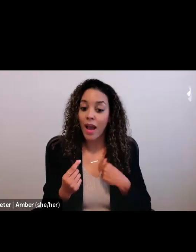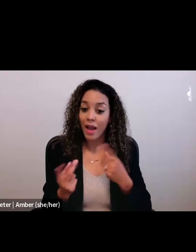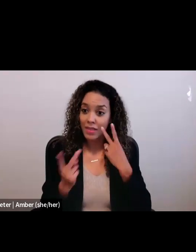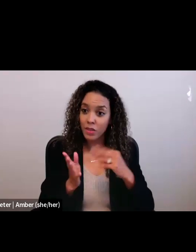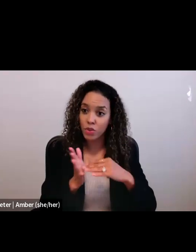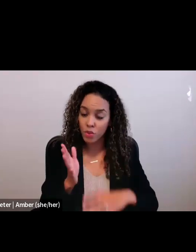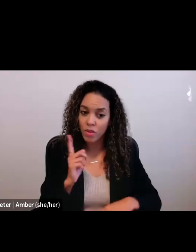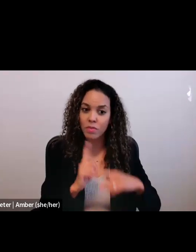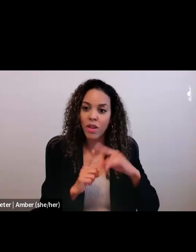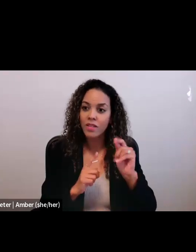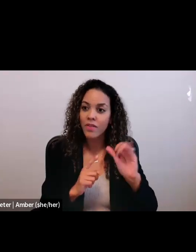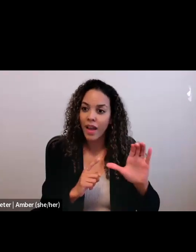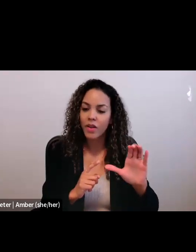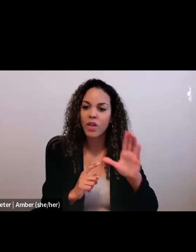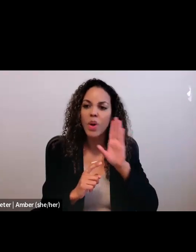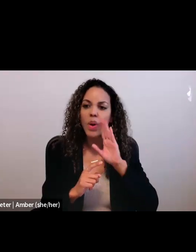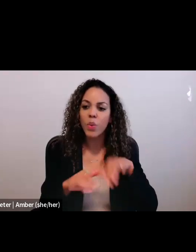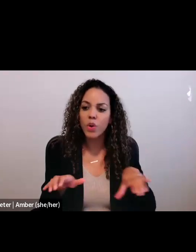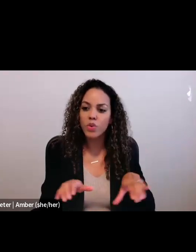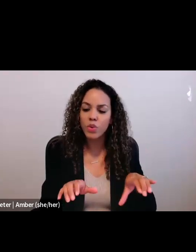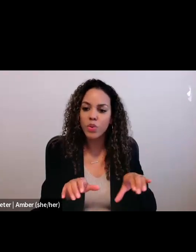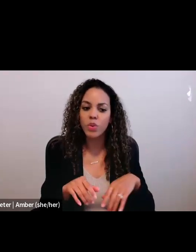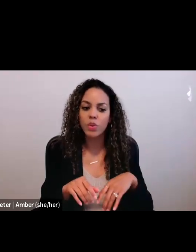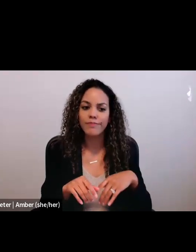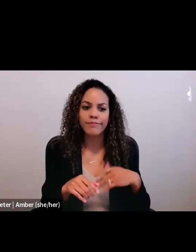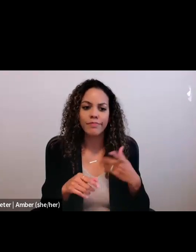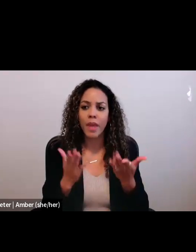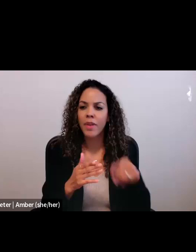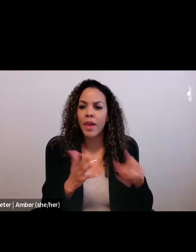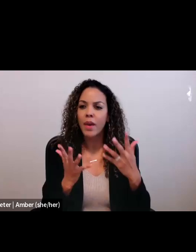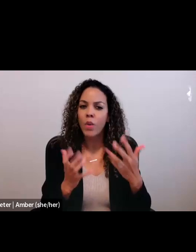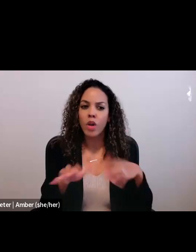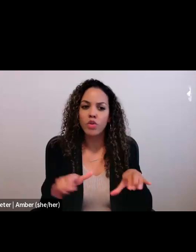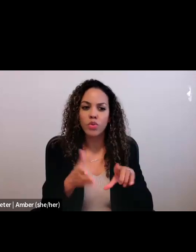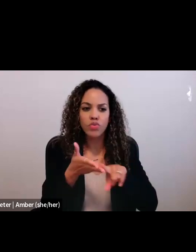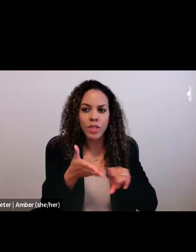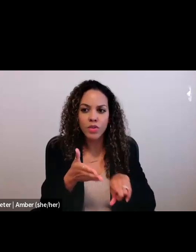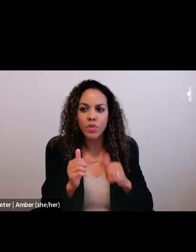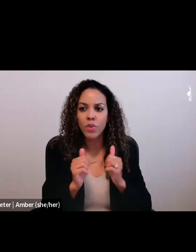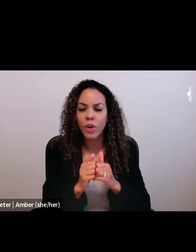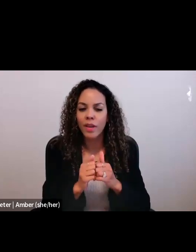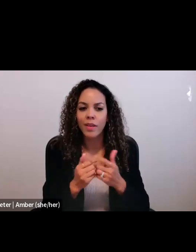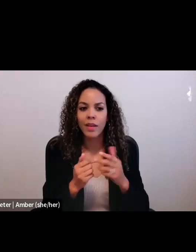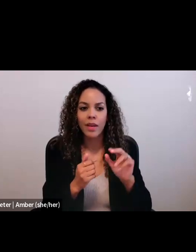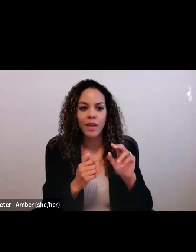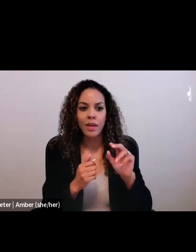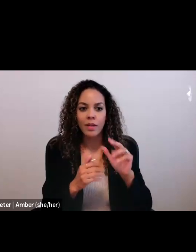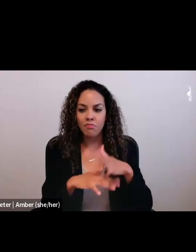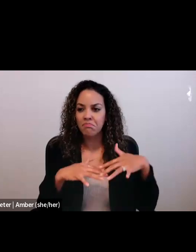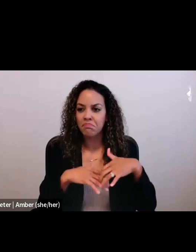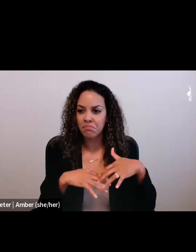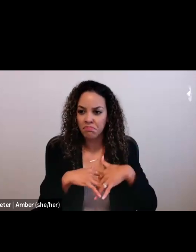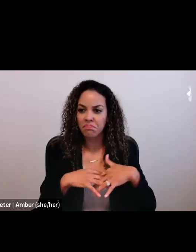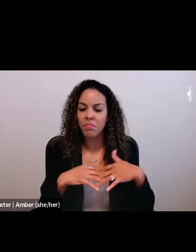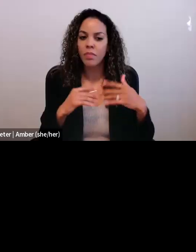and faculty that want to go and do research with Native Americans, and they'll go